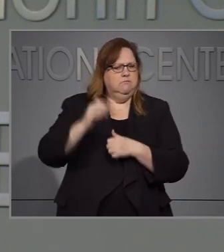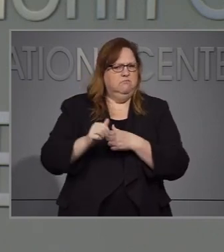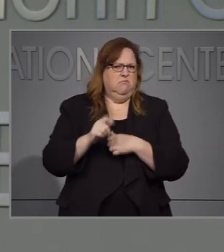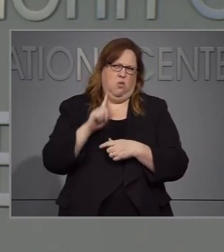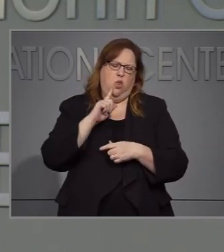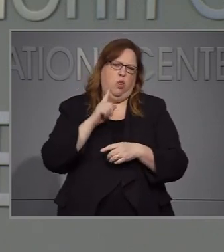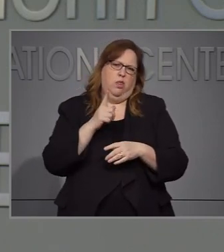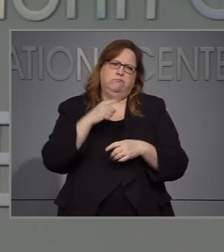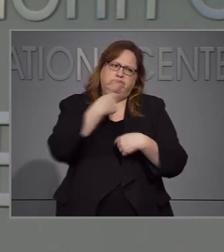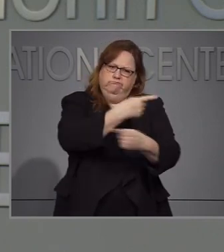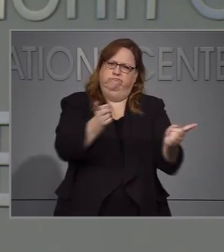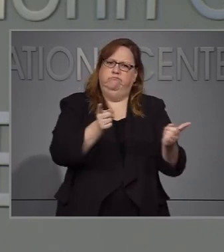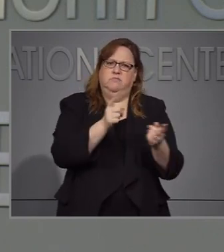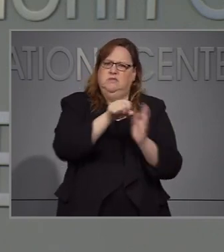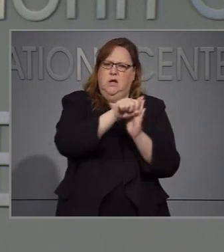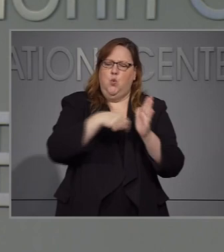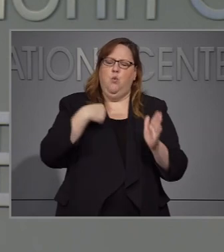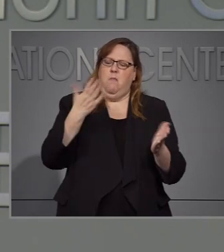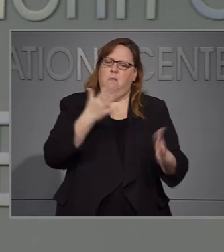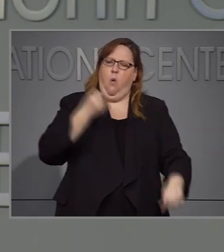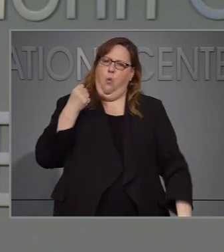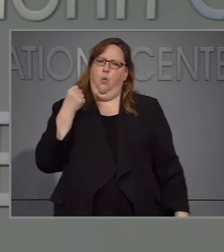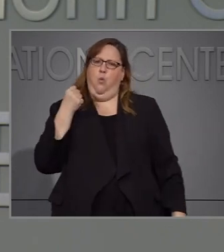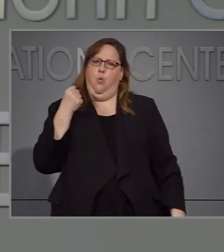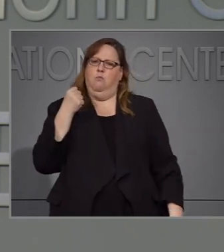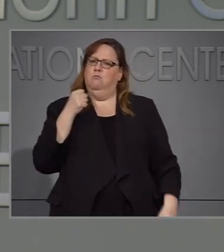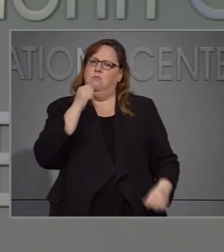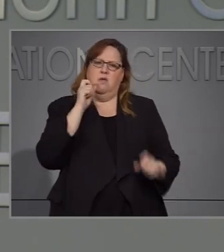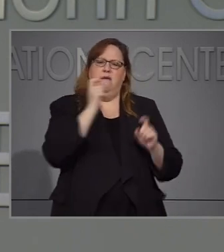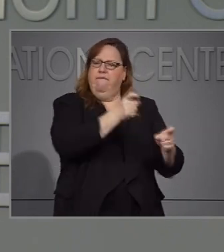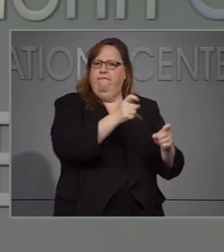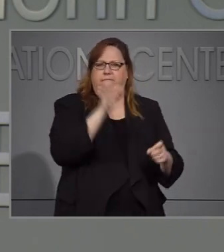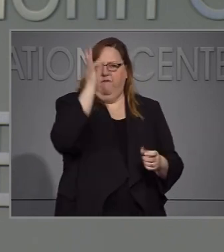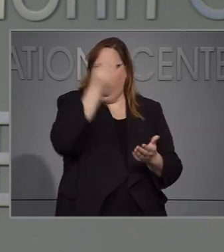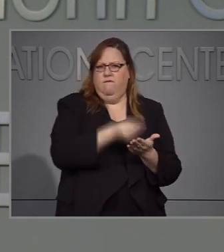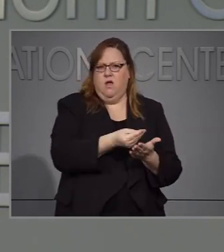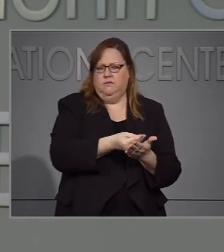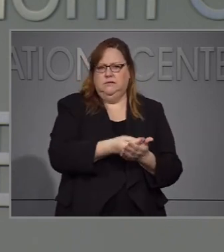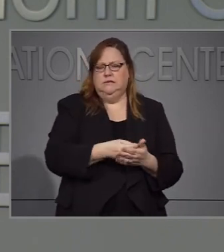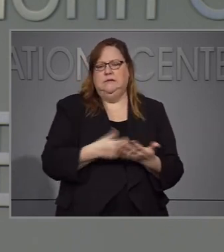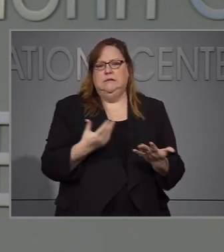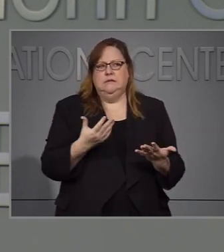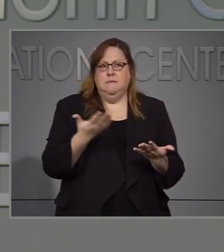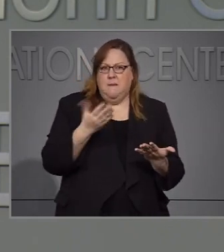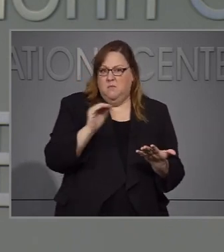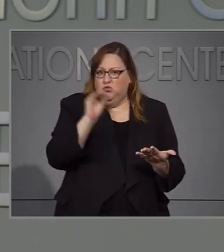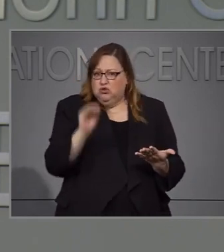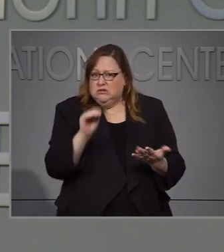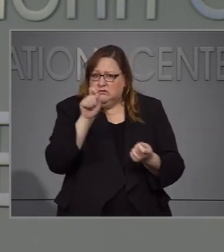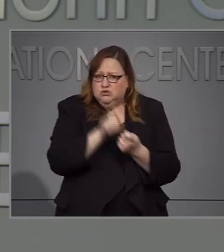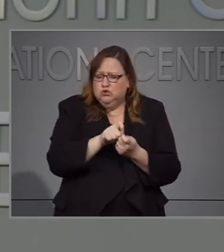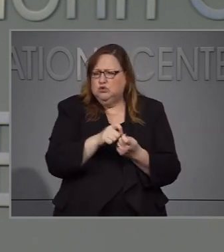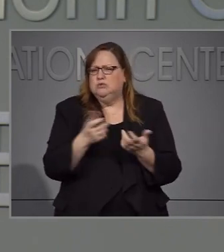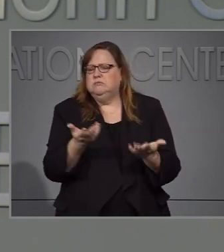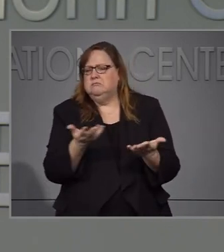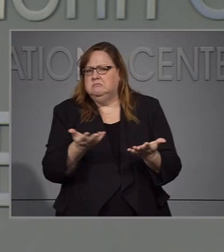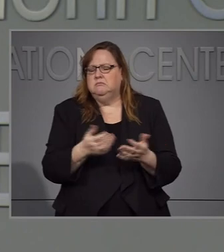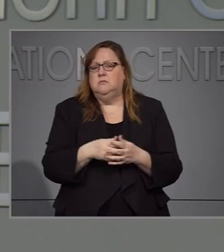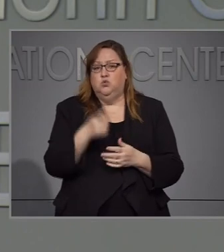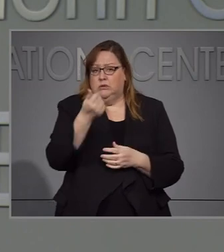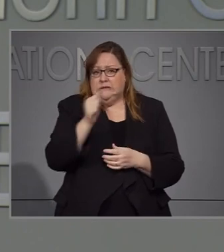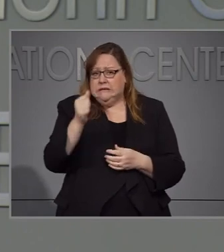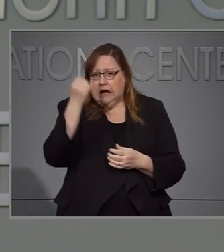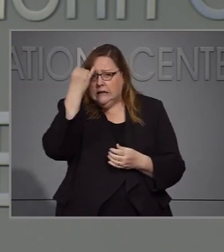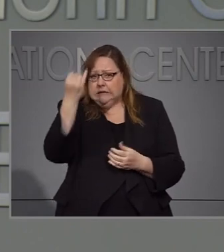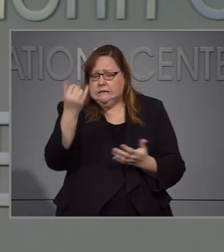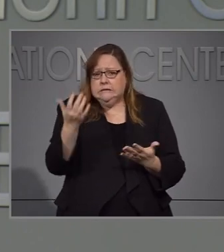10% of the funds you might expect, but still a sizable pot. Do you have any idea what